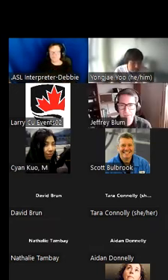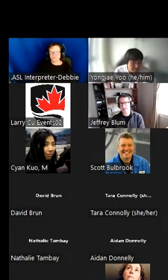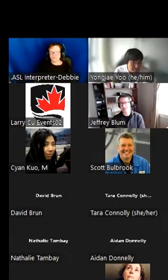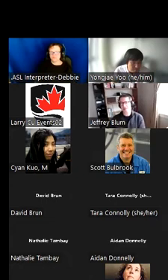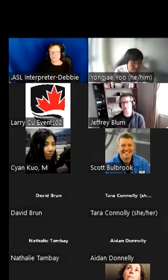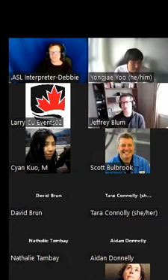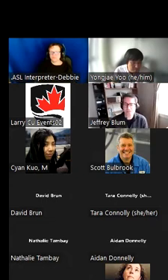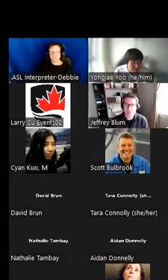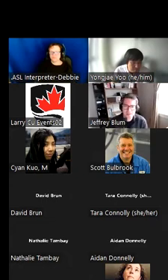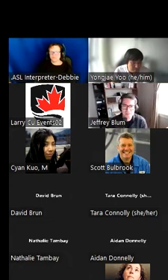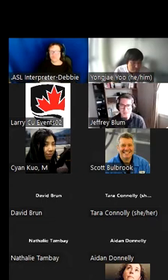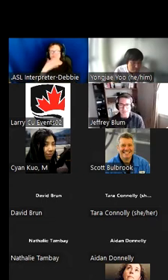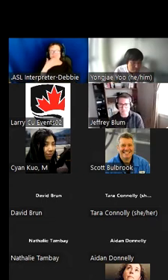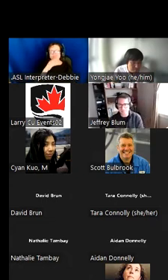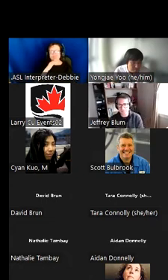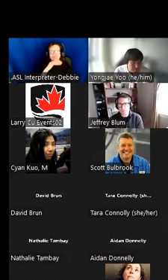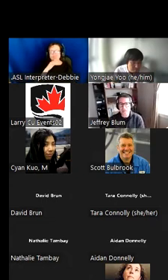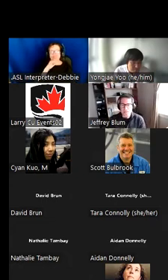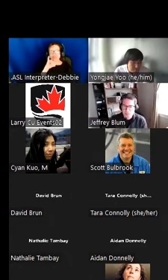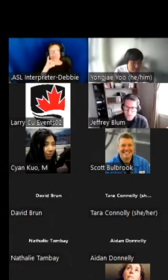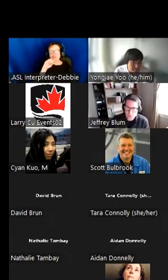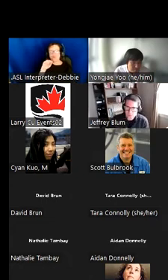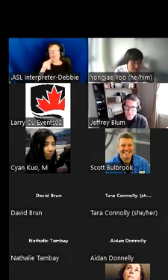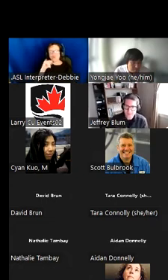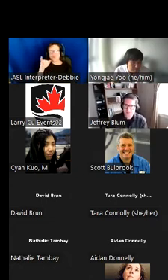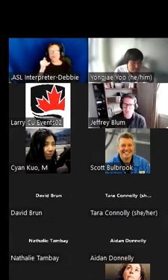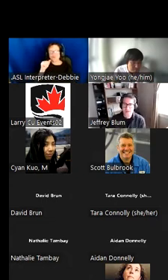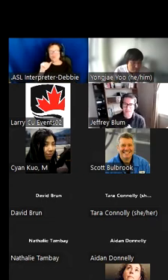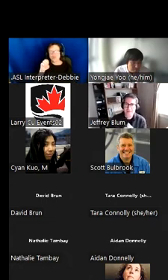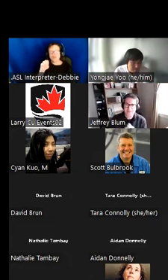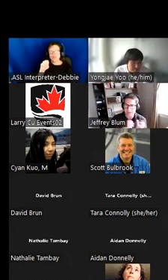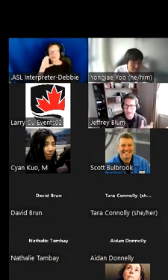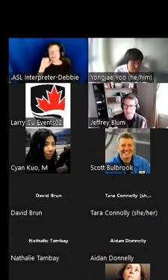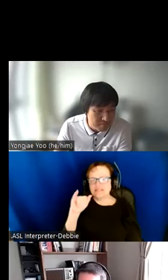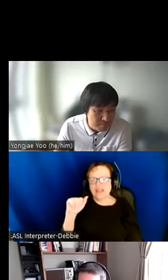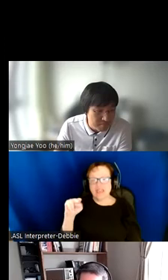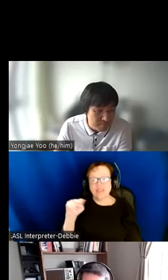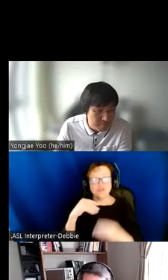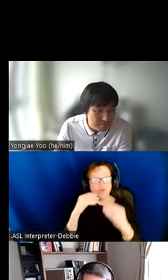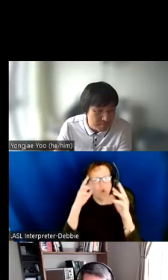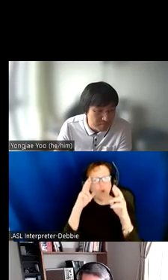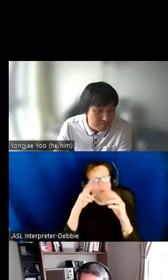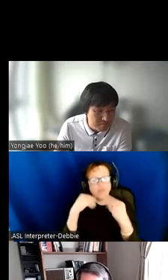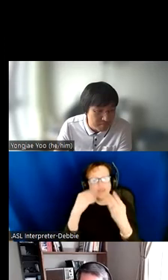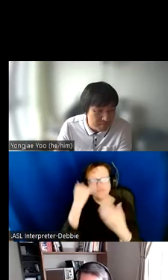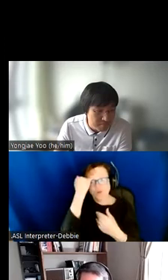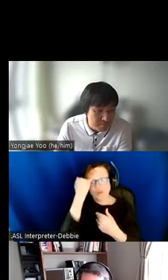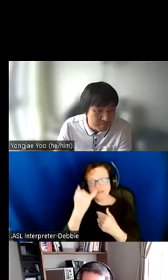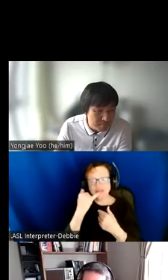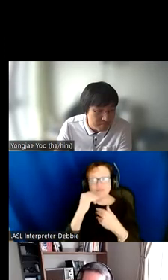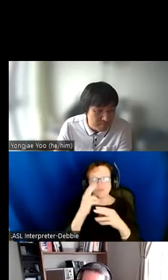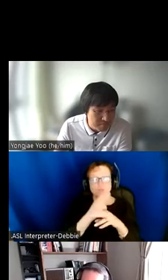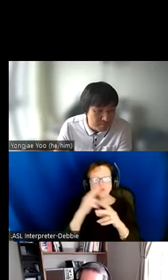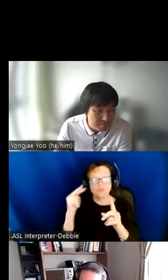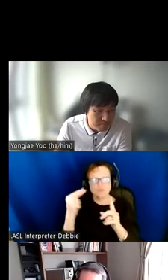Great. Thanks, Yongjai. Thank you, Sayan. So hopefully that gives you an idea from an end-user perspective how image